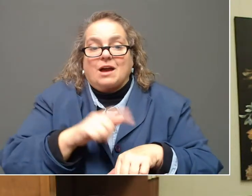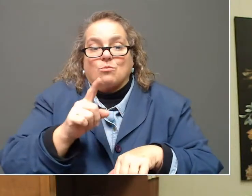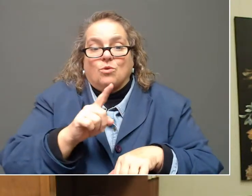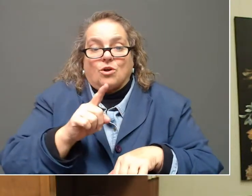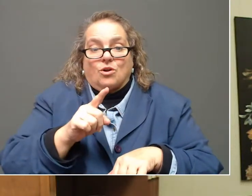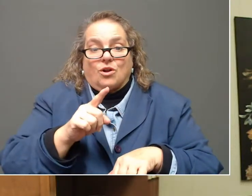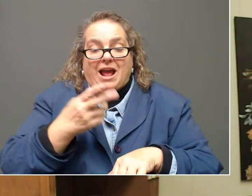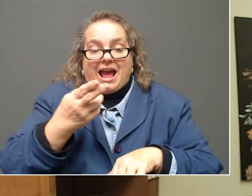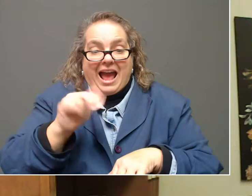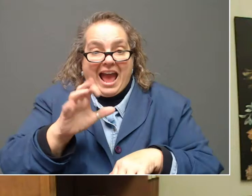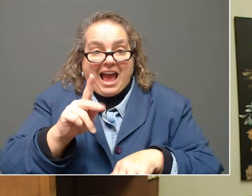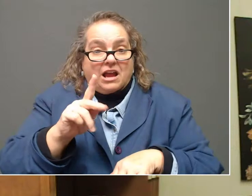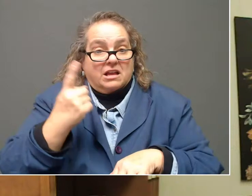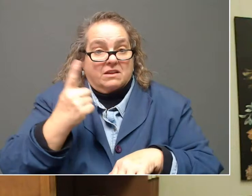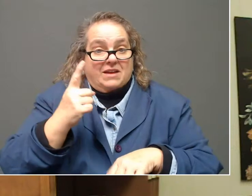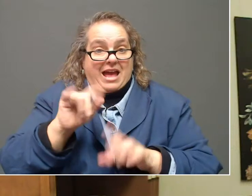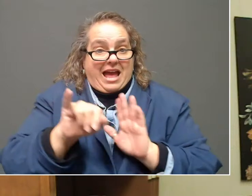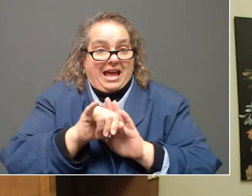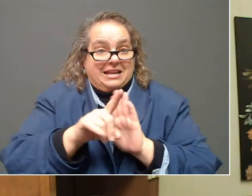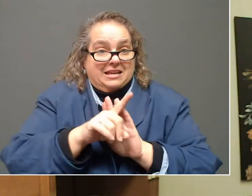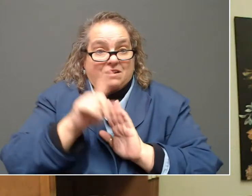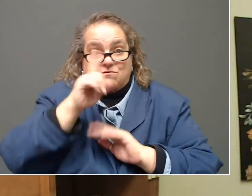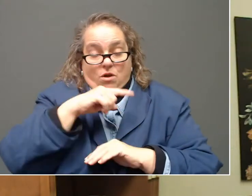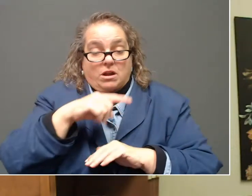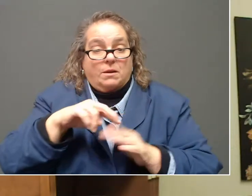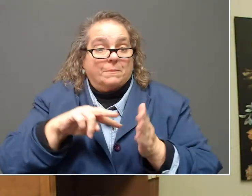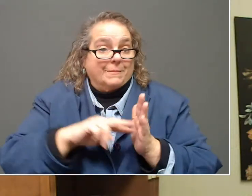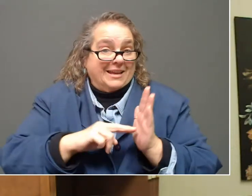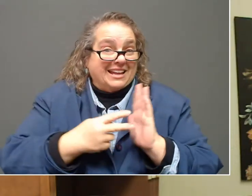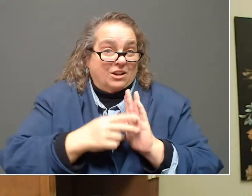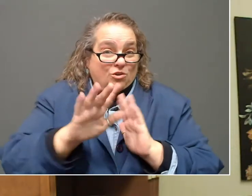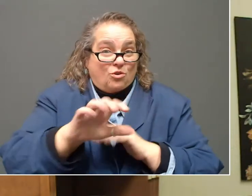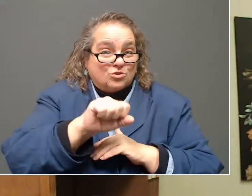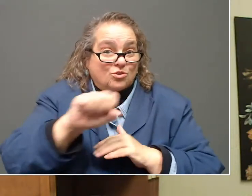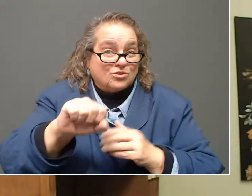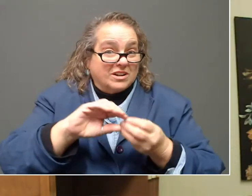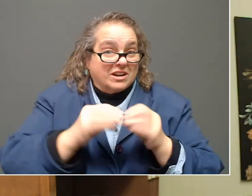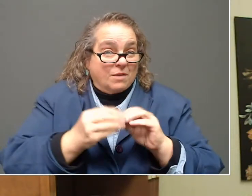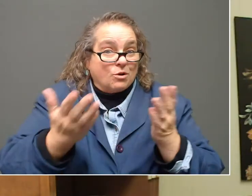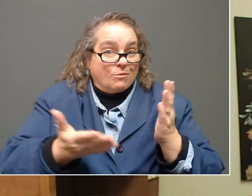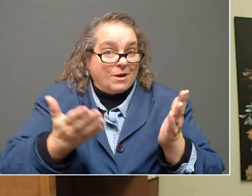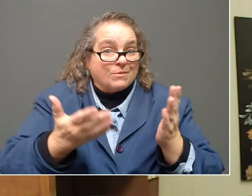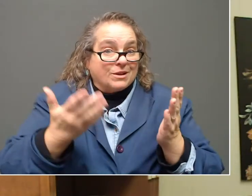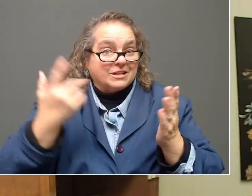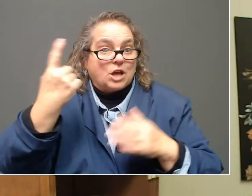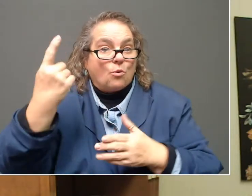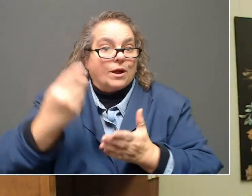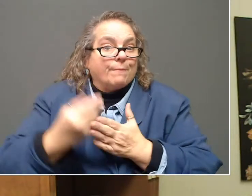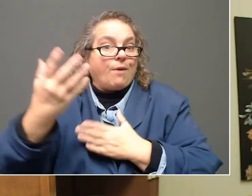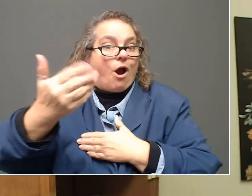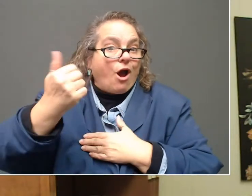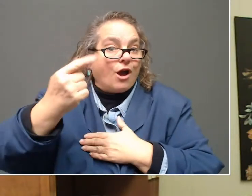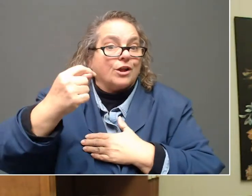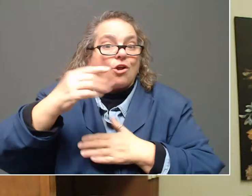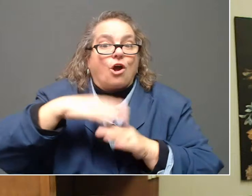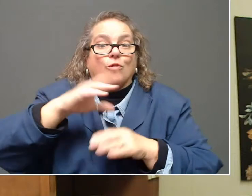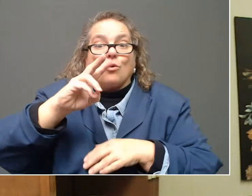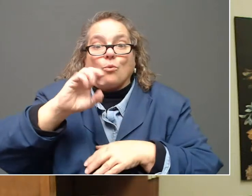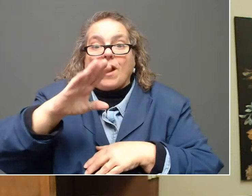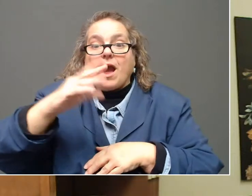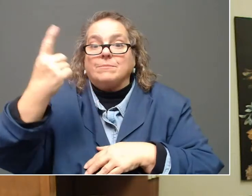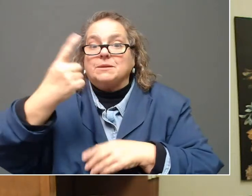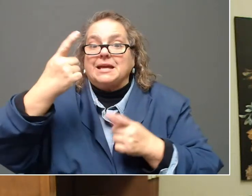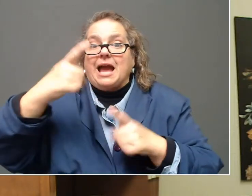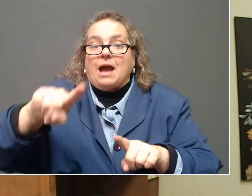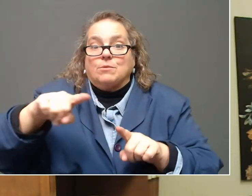is actually going out on these claims. What they're doing is jamming up the system, and they are making it harder for the legitimate claims to get